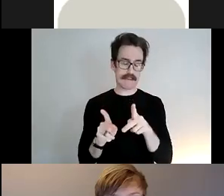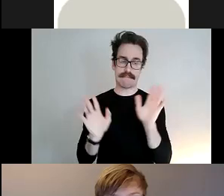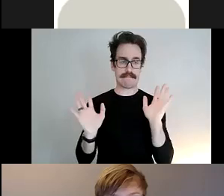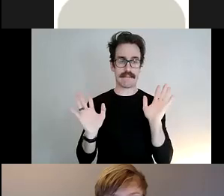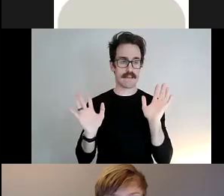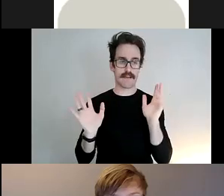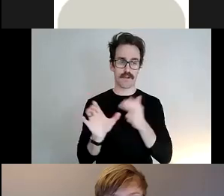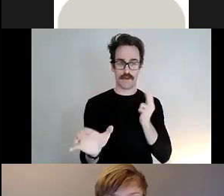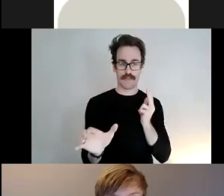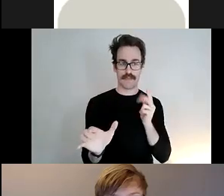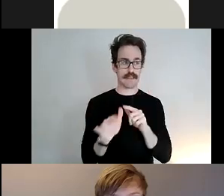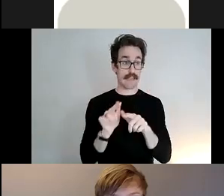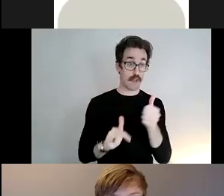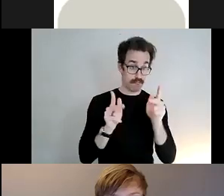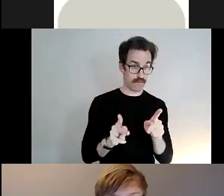able to act.